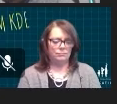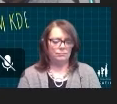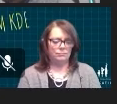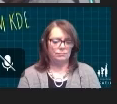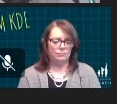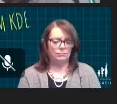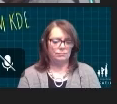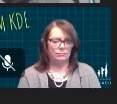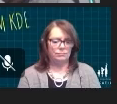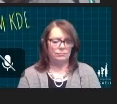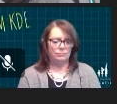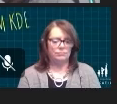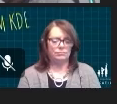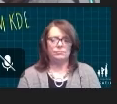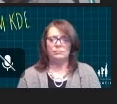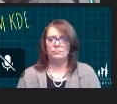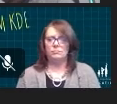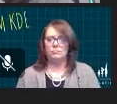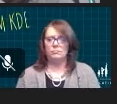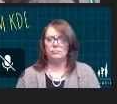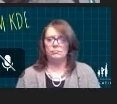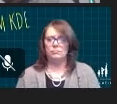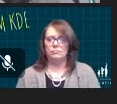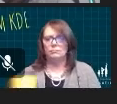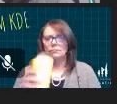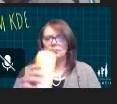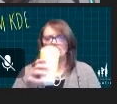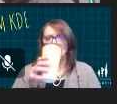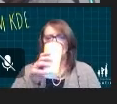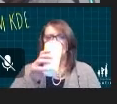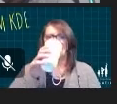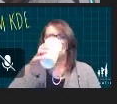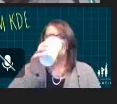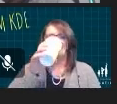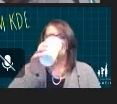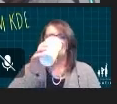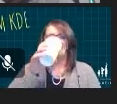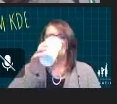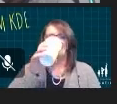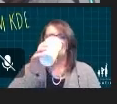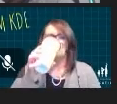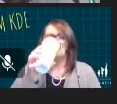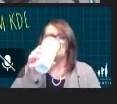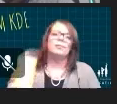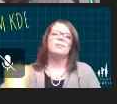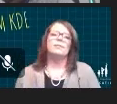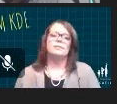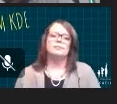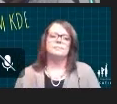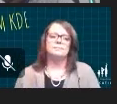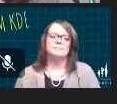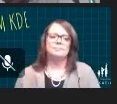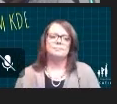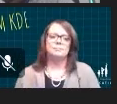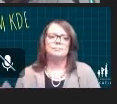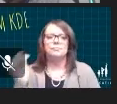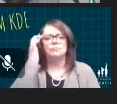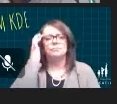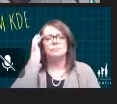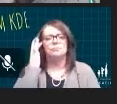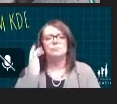Another section we have that the DACs brought to us when we did ask them was the performance level descriptors.